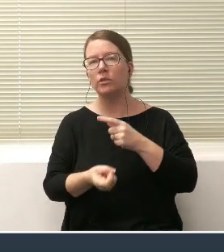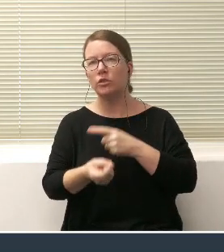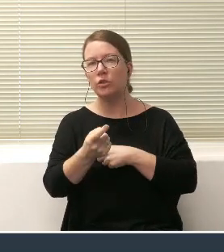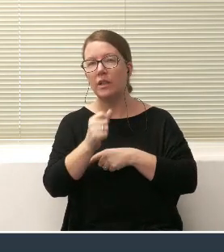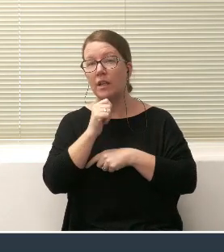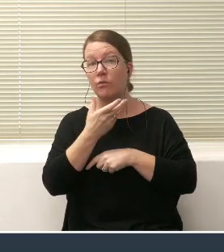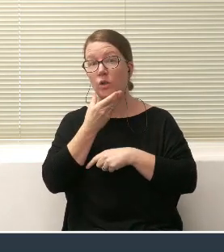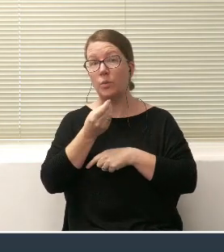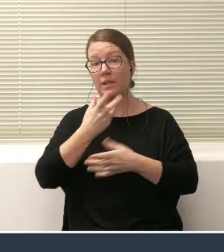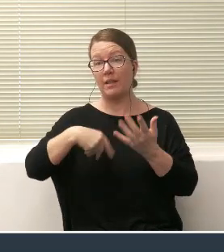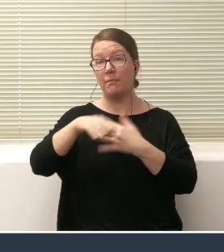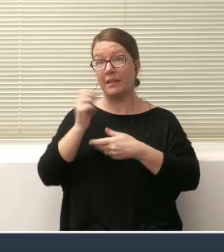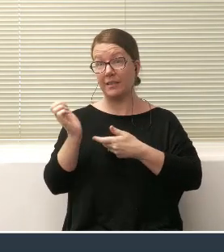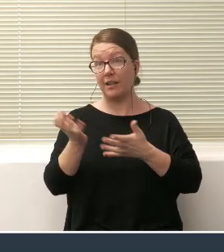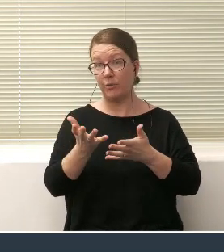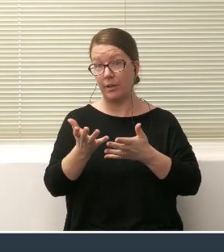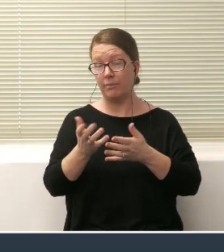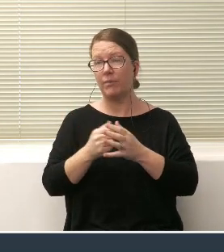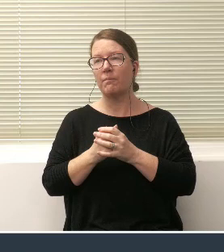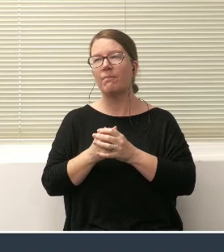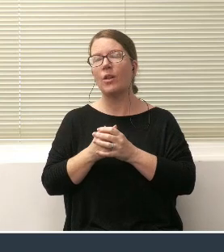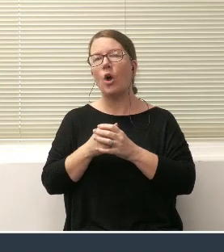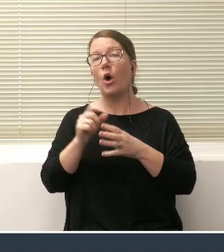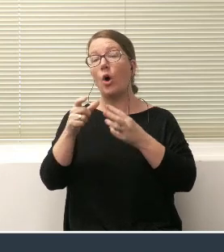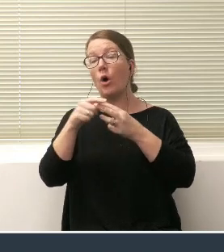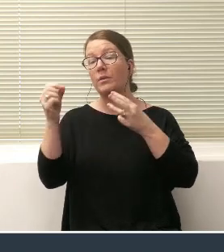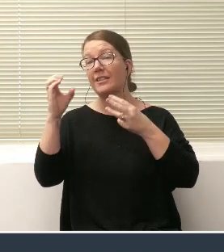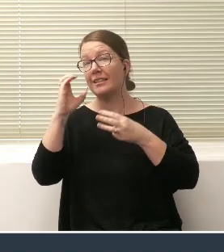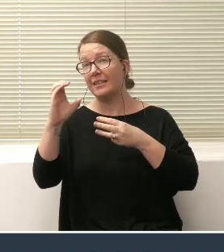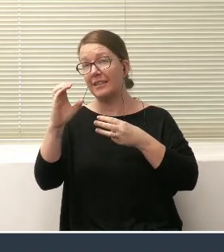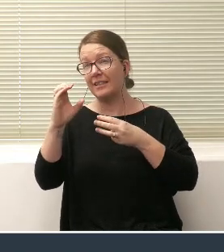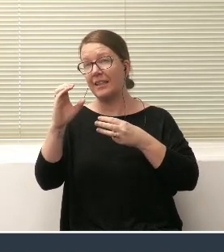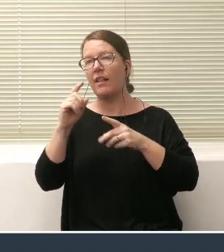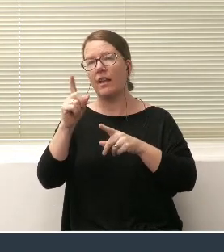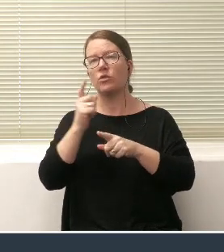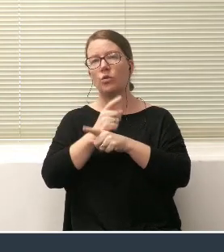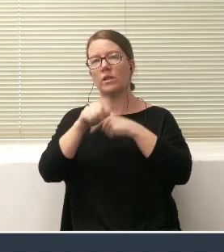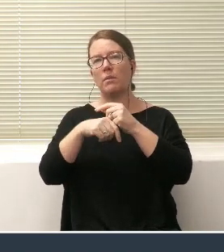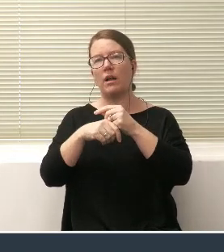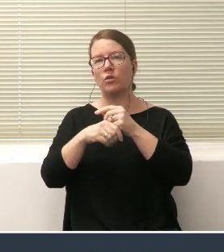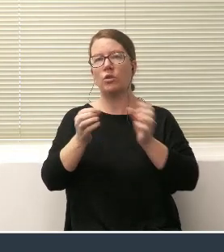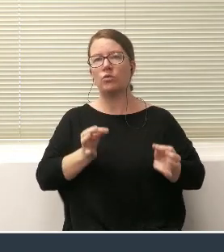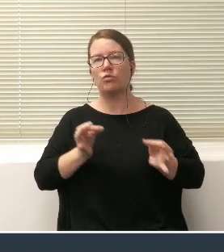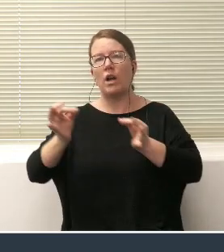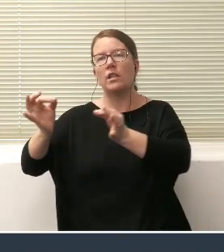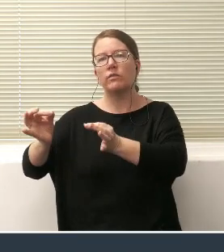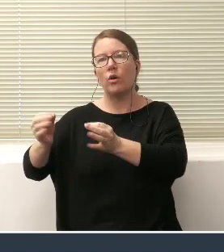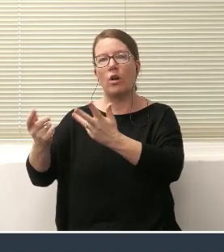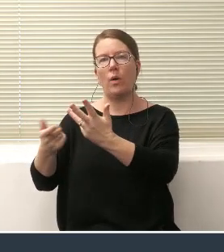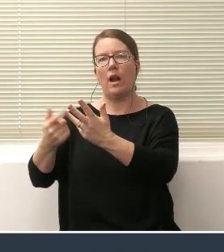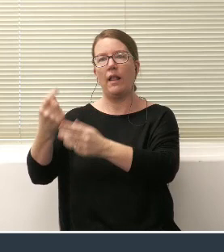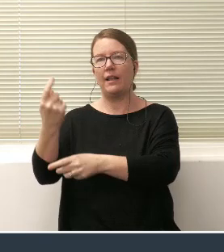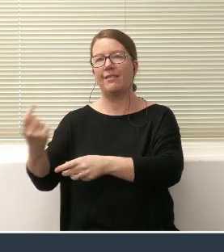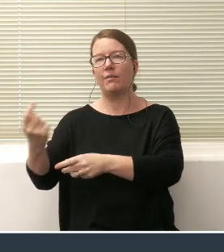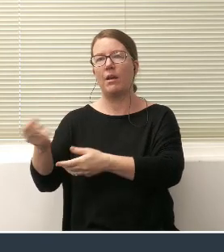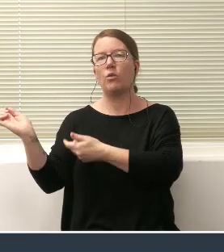Option 2C, which was the independent delivery approach, was talking about transferring it to another provider as the only part of that